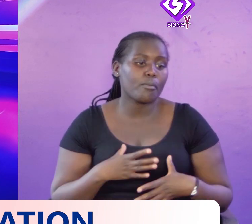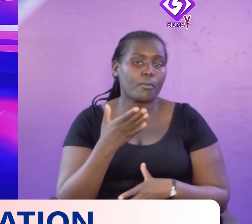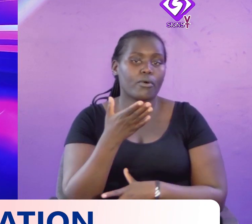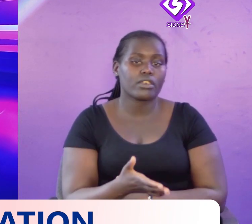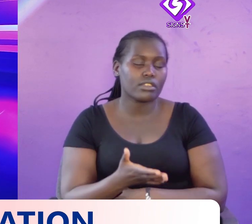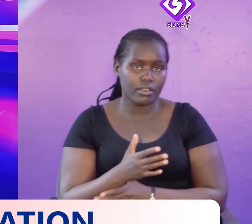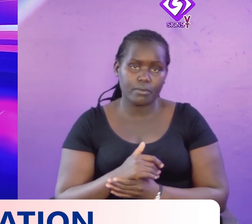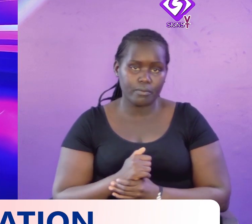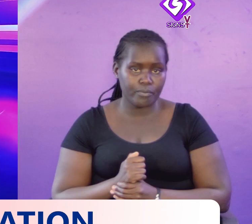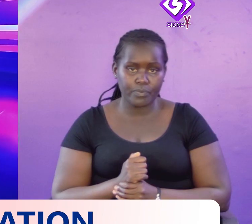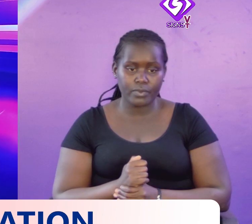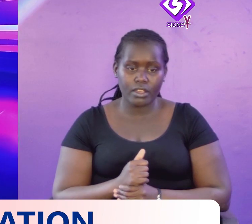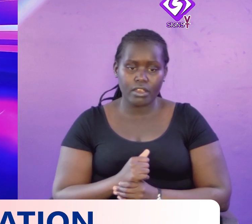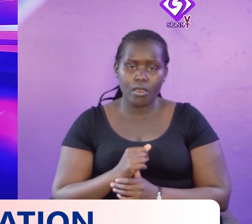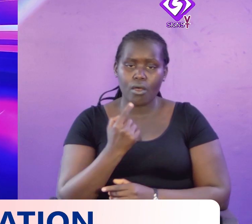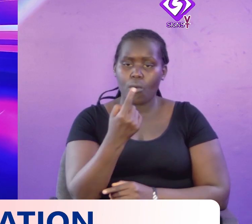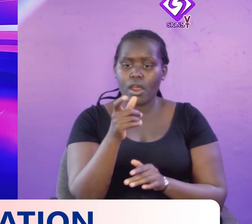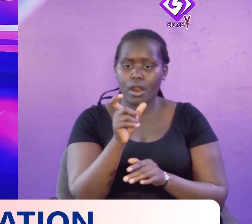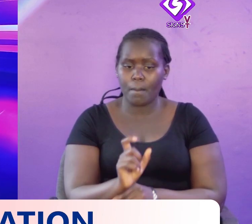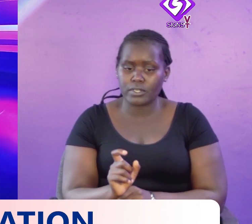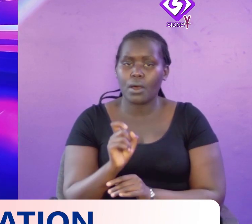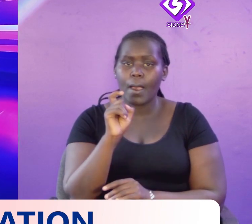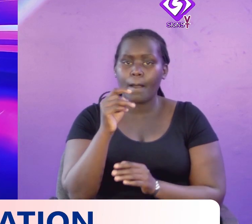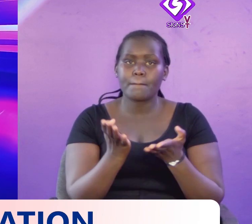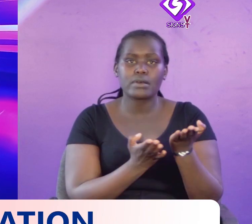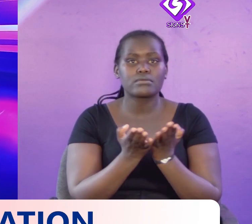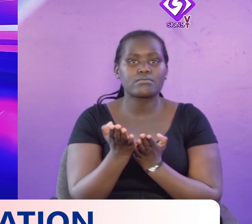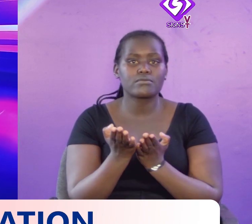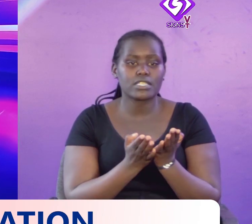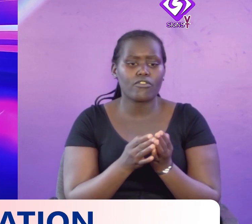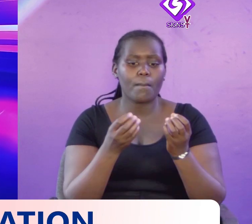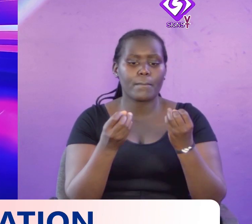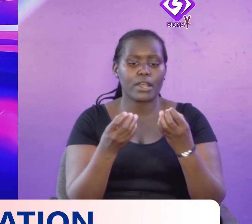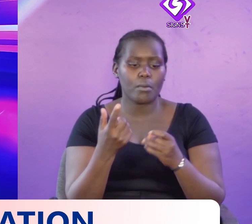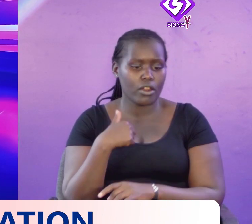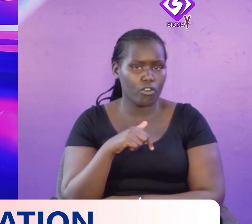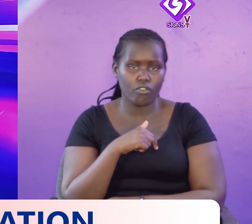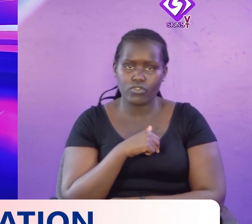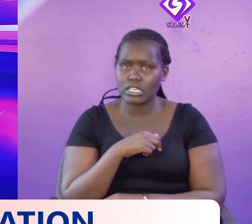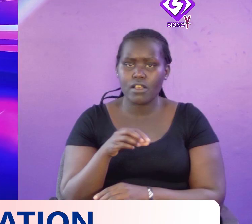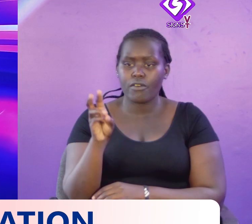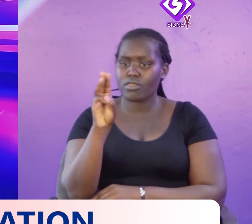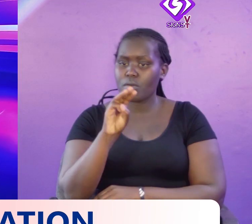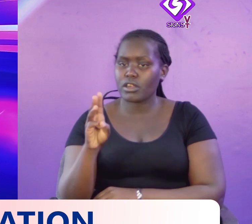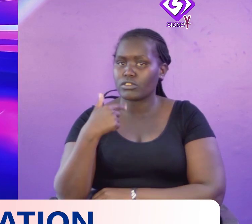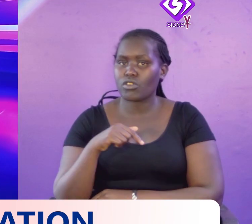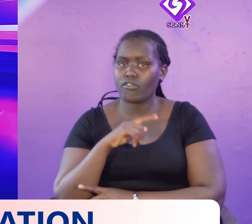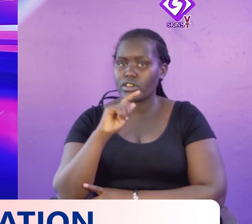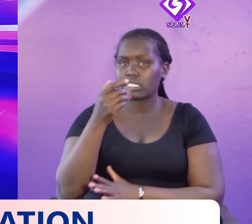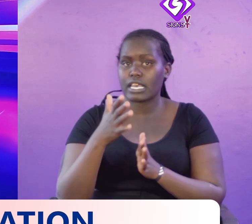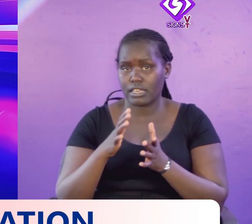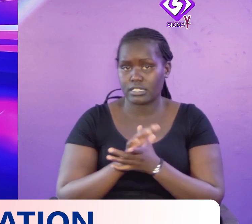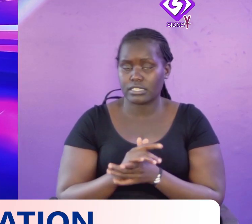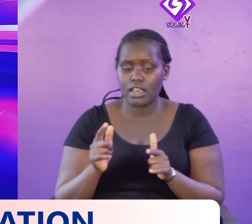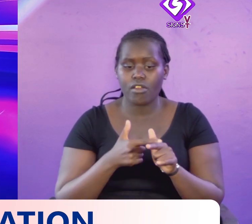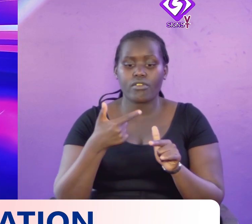an individual, mtu moja. You're supposed to serve the many of us, the millions of us Kenyans. And